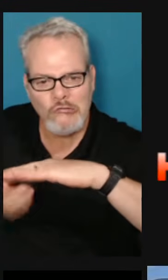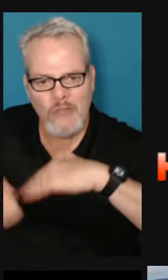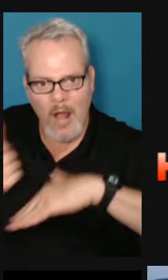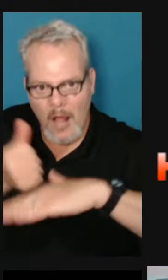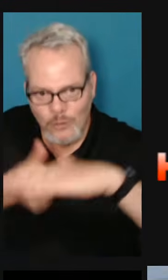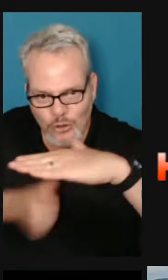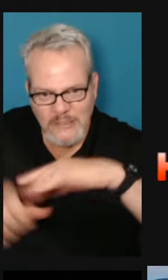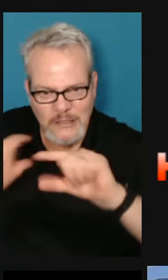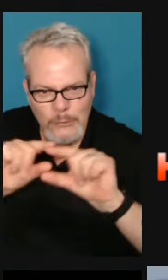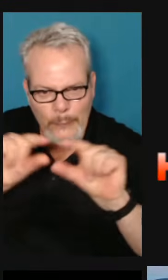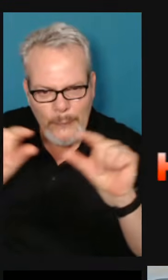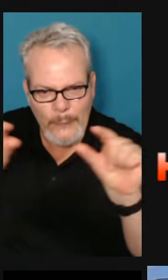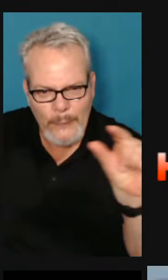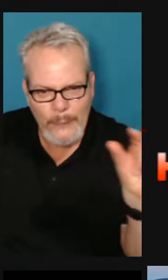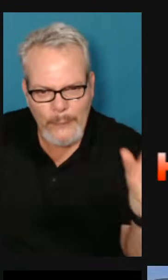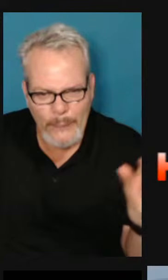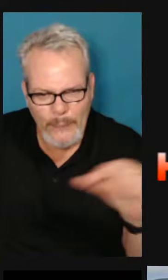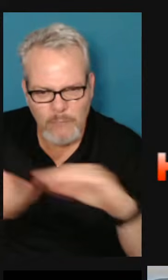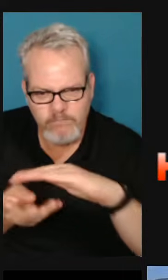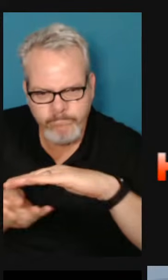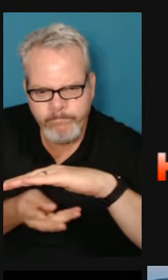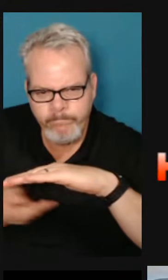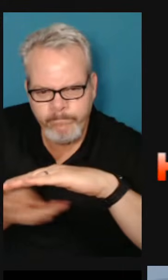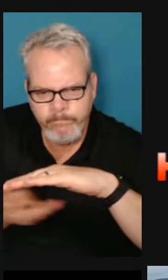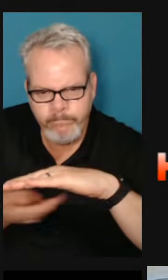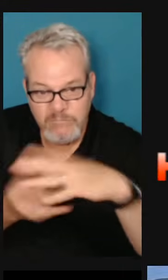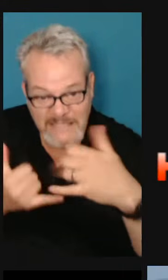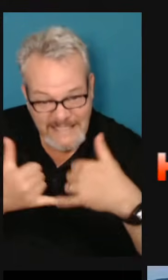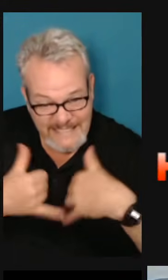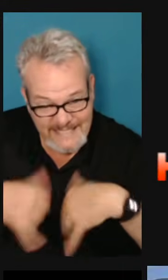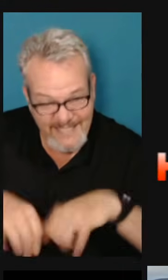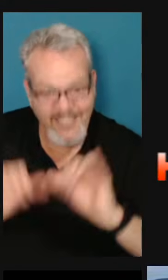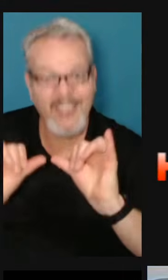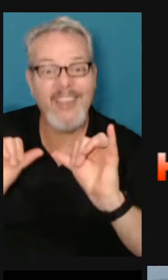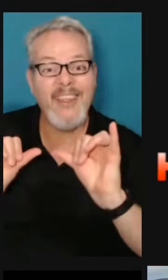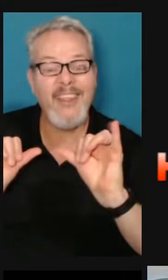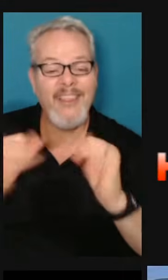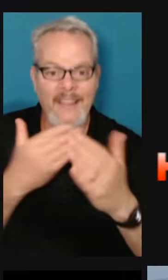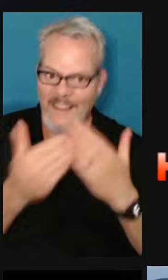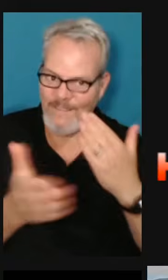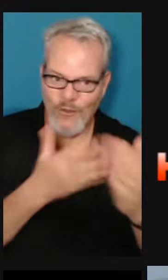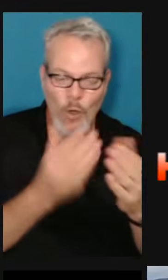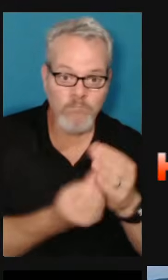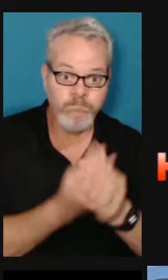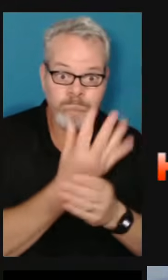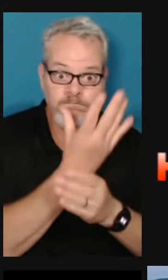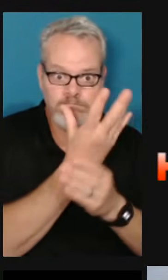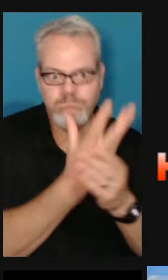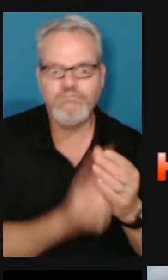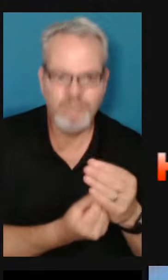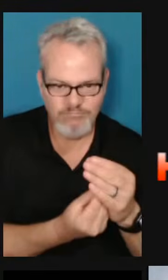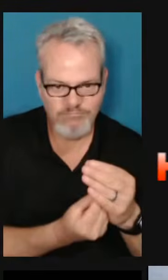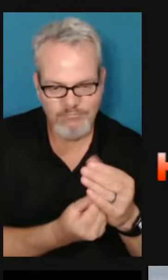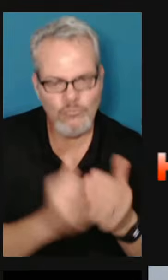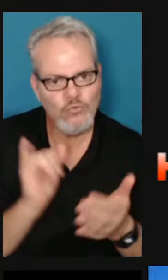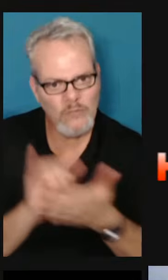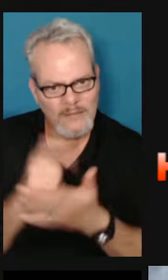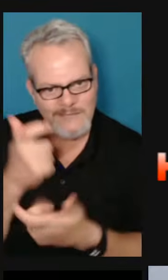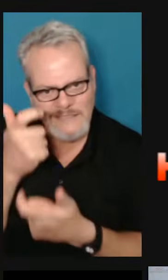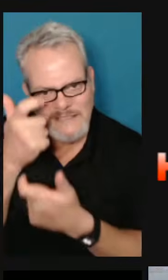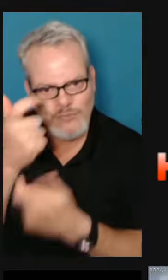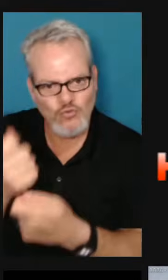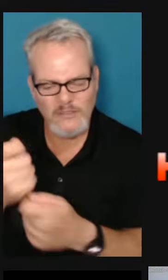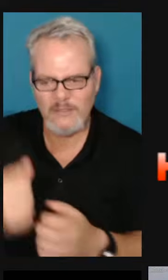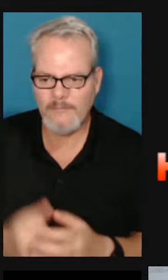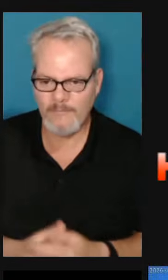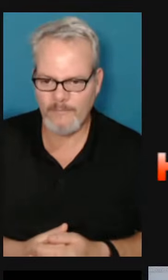crater floor all the way to here, even after the fountain is done. So something else to pull out from time lapses here. So